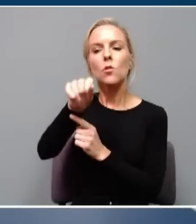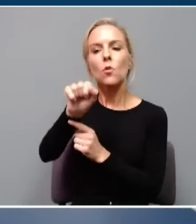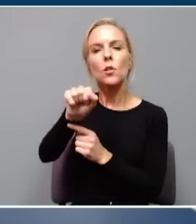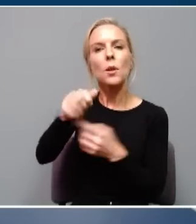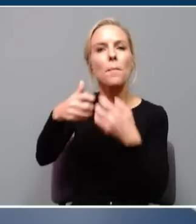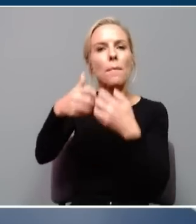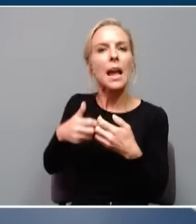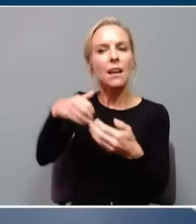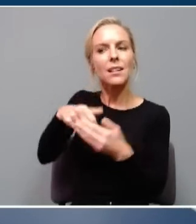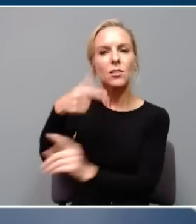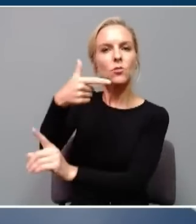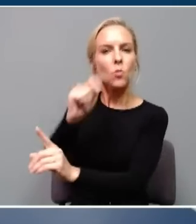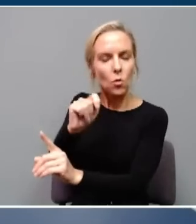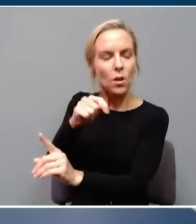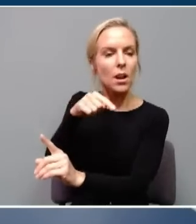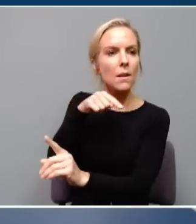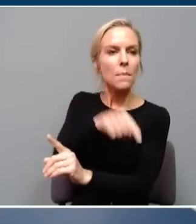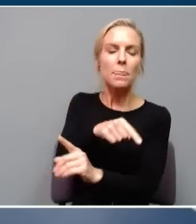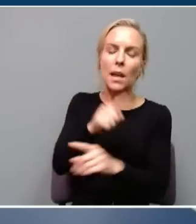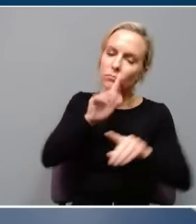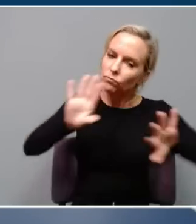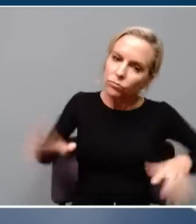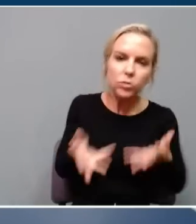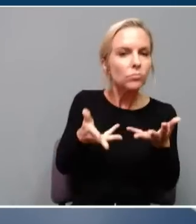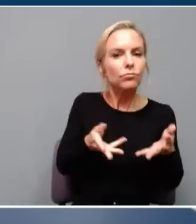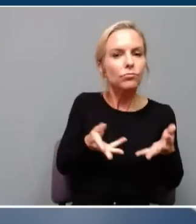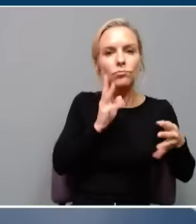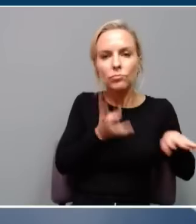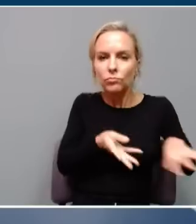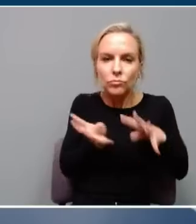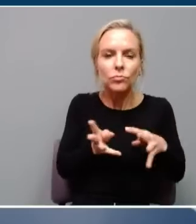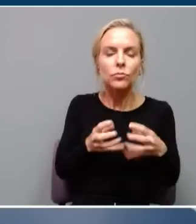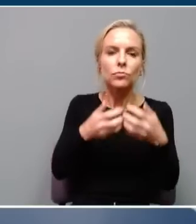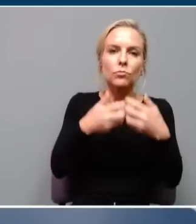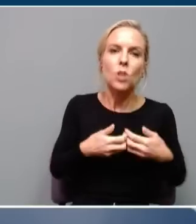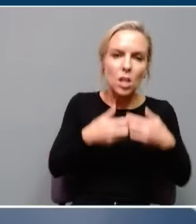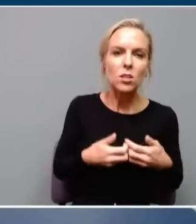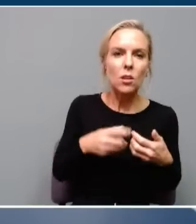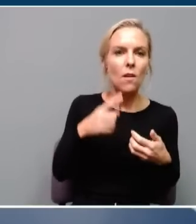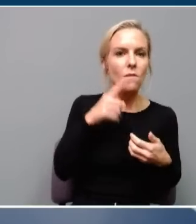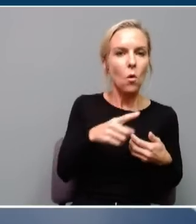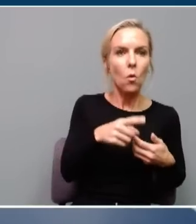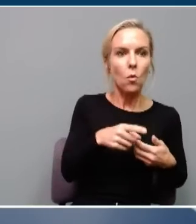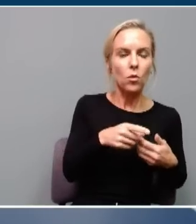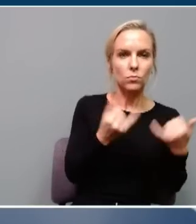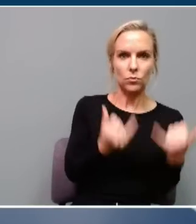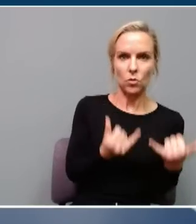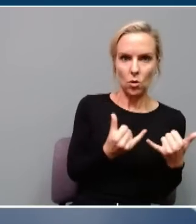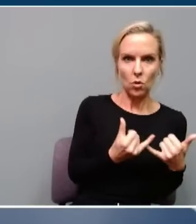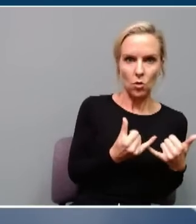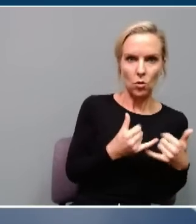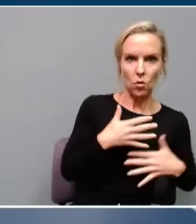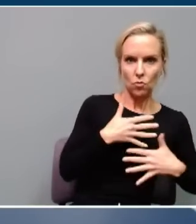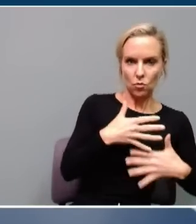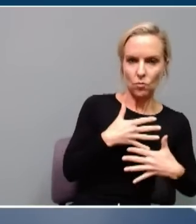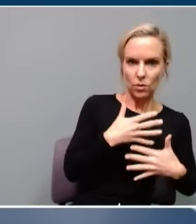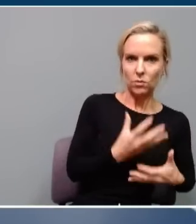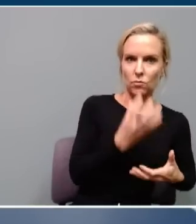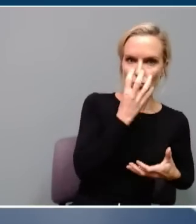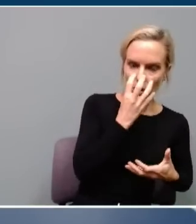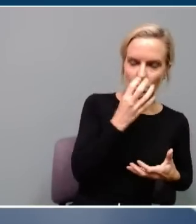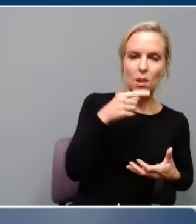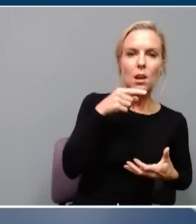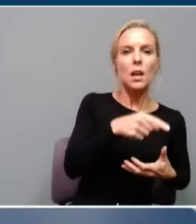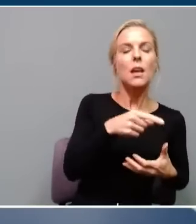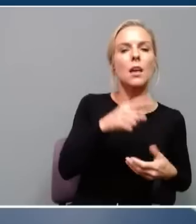gained efficiencies and ramped up productions of its existing respirators while expediting development of this new, exciting product